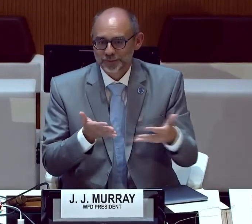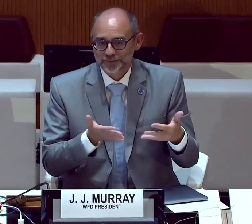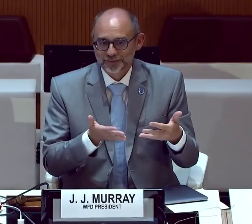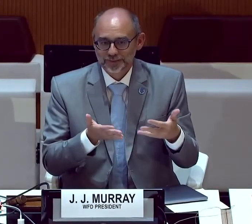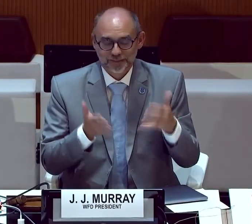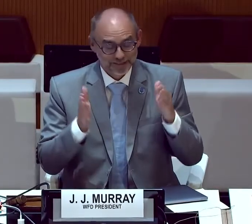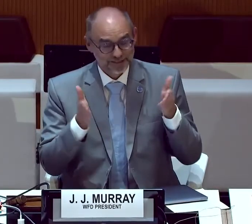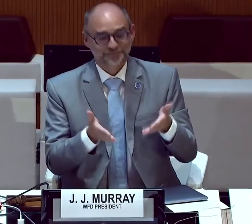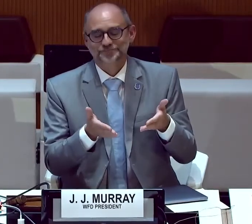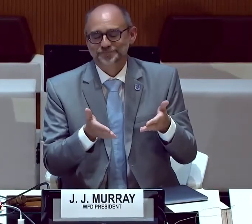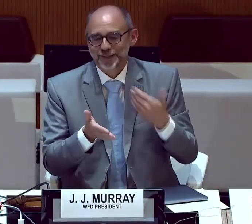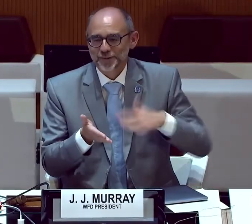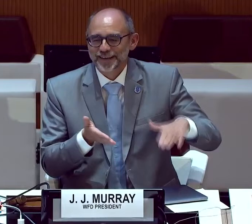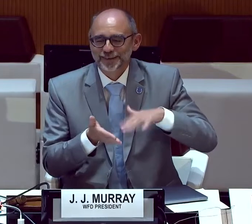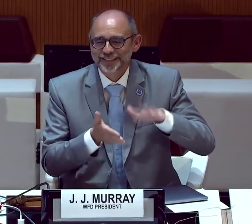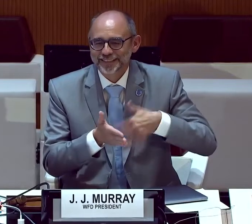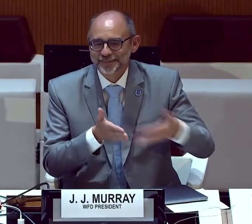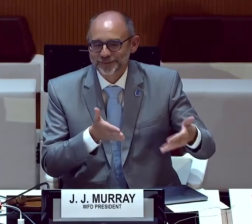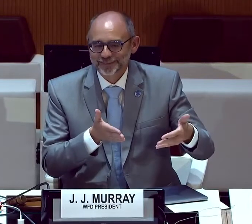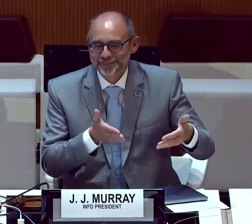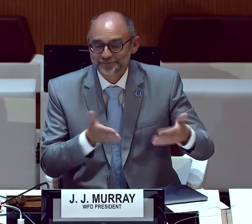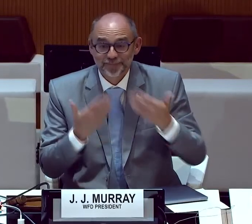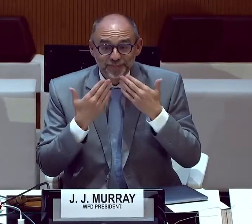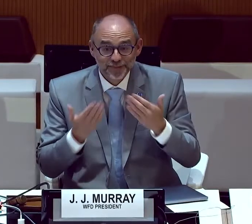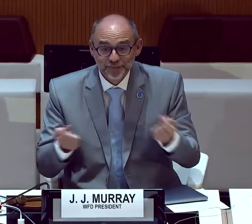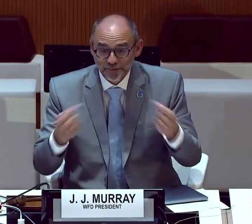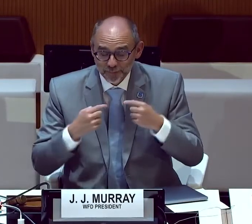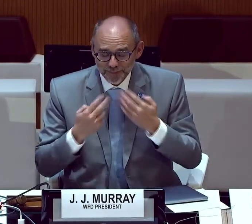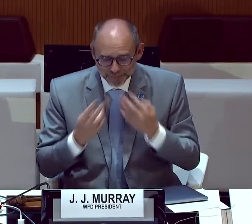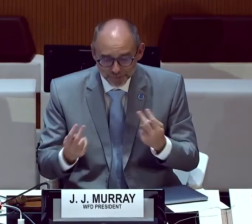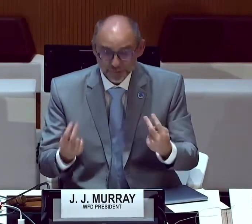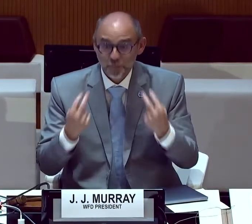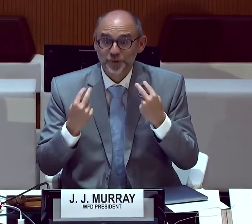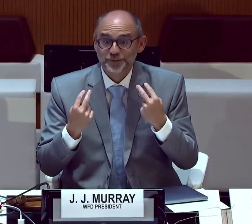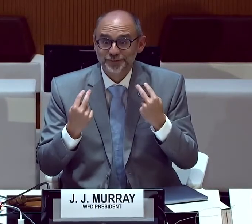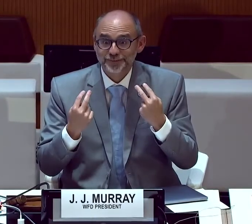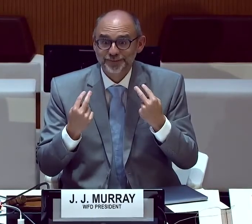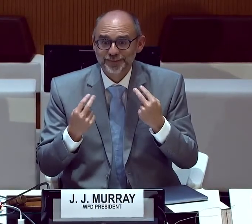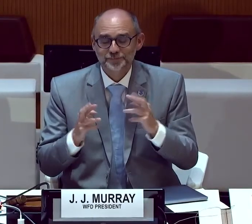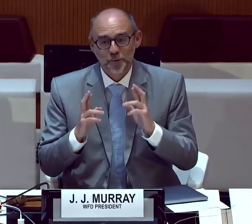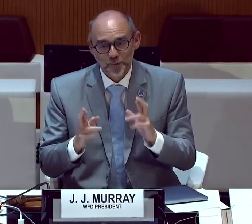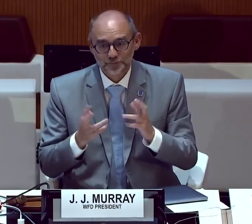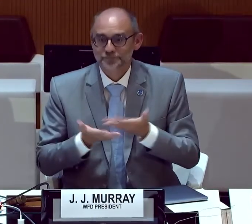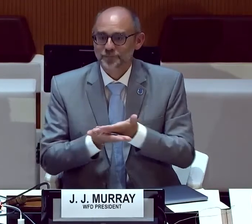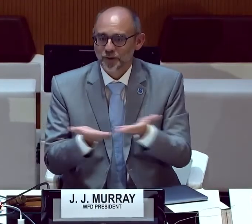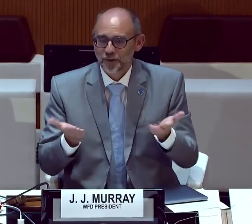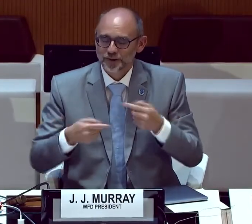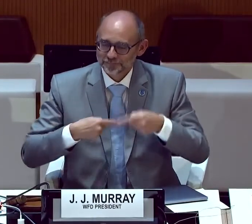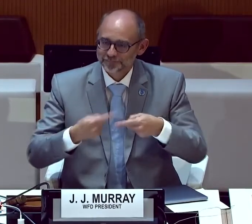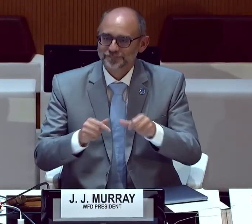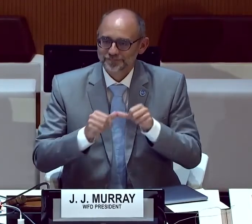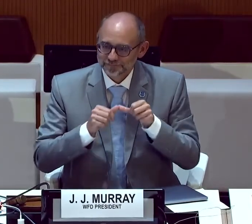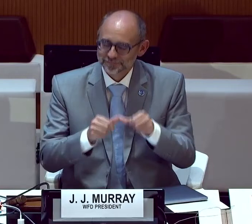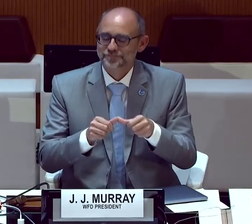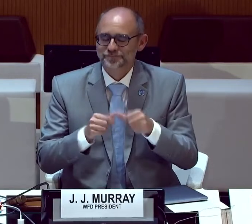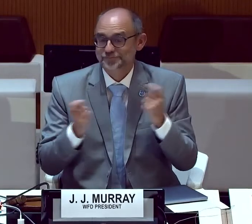all people and all languages, our national sign languages. Thank you for coming, thank you for watching, and I